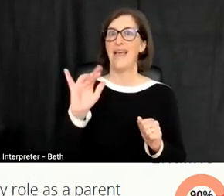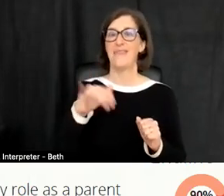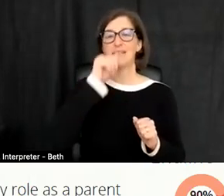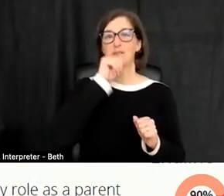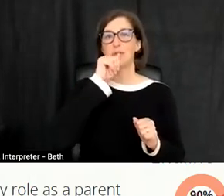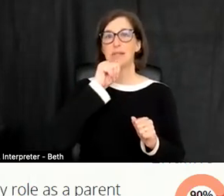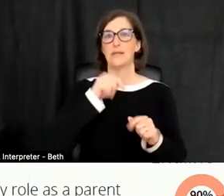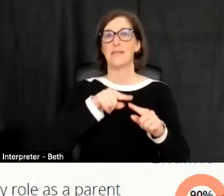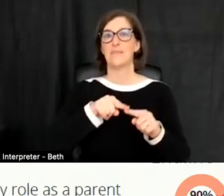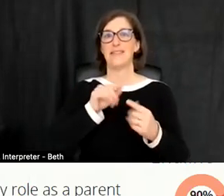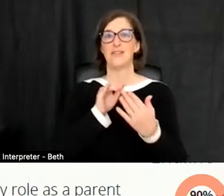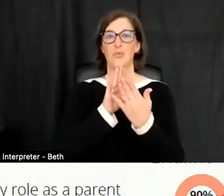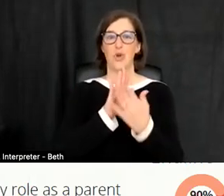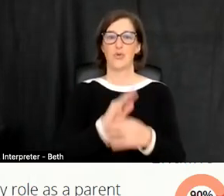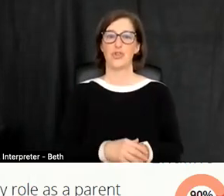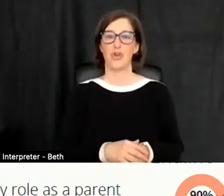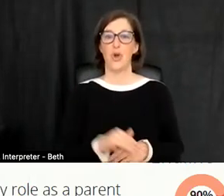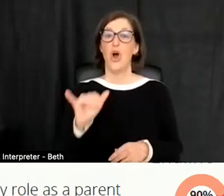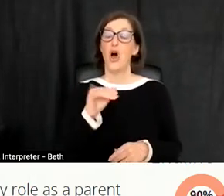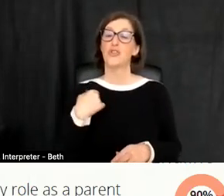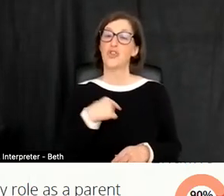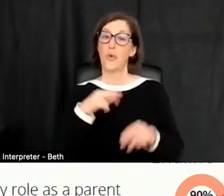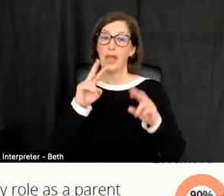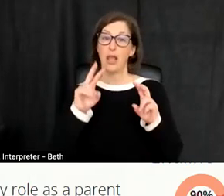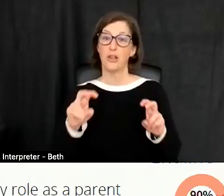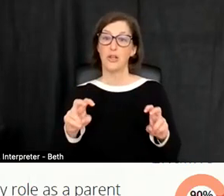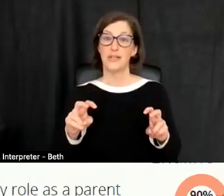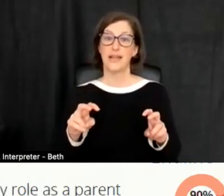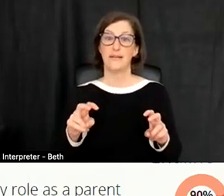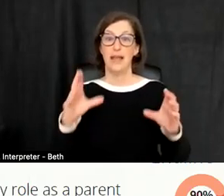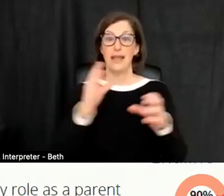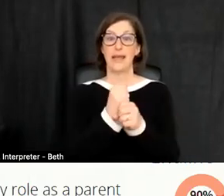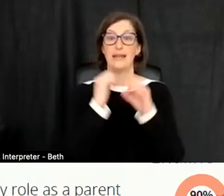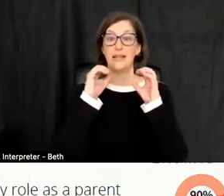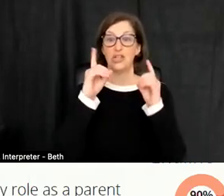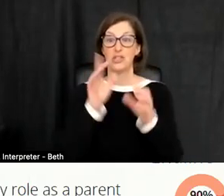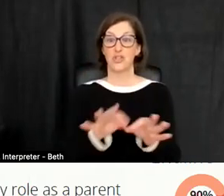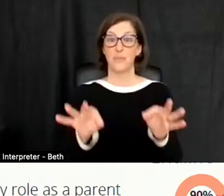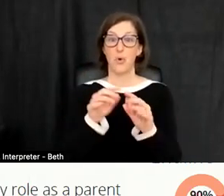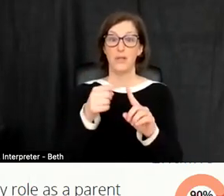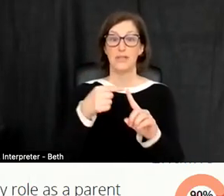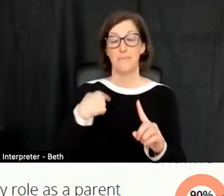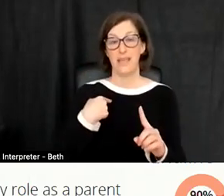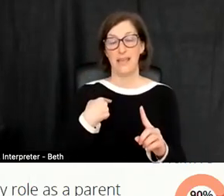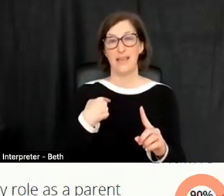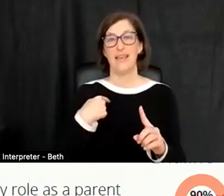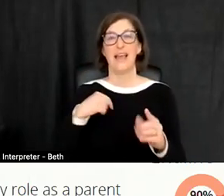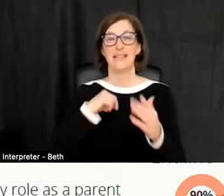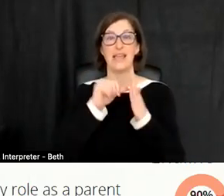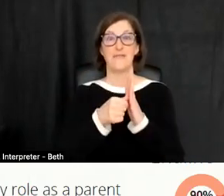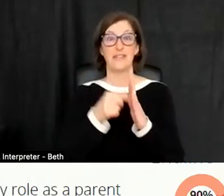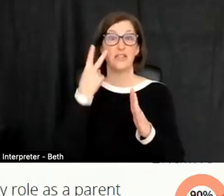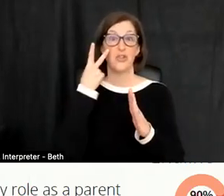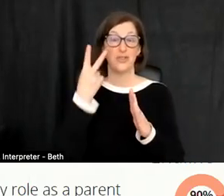resilience-based approach. And then we also looked at getting an education is important to me. As I emphasized, you can see that there was